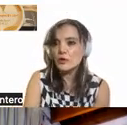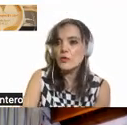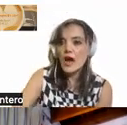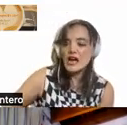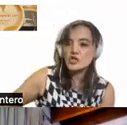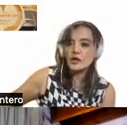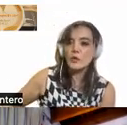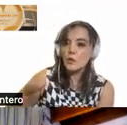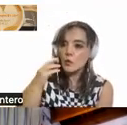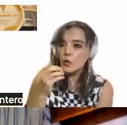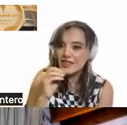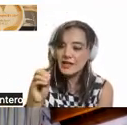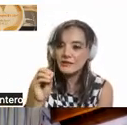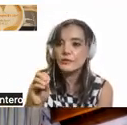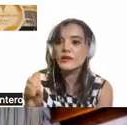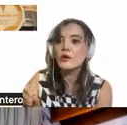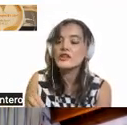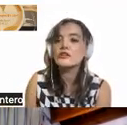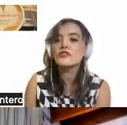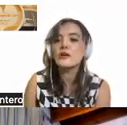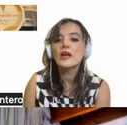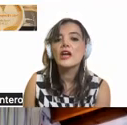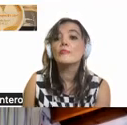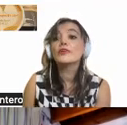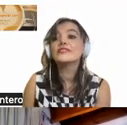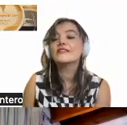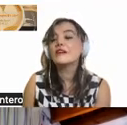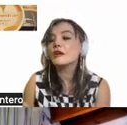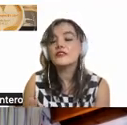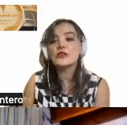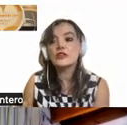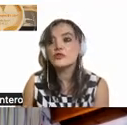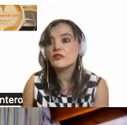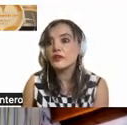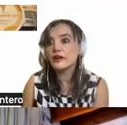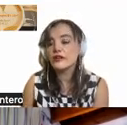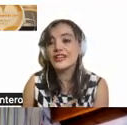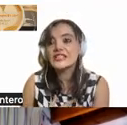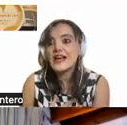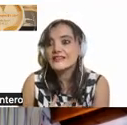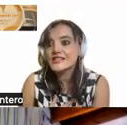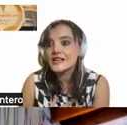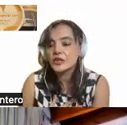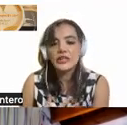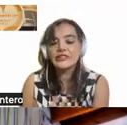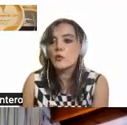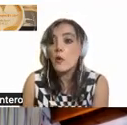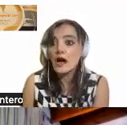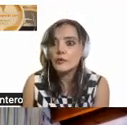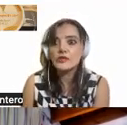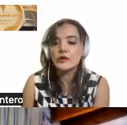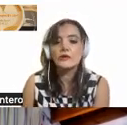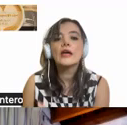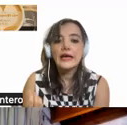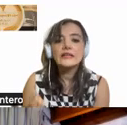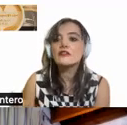you have no actual worthy recollection of them, but that all of a sudden you start feeling a lot of anxiety and you don't even know